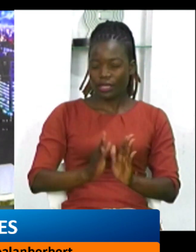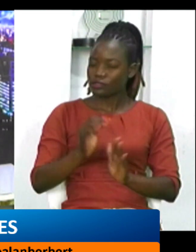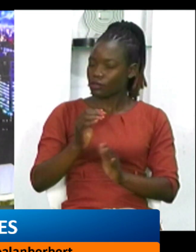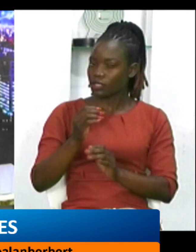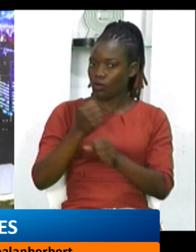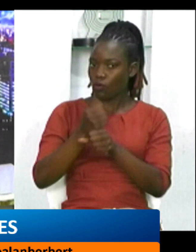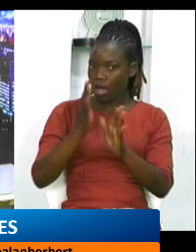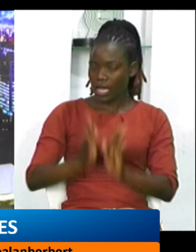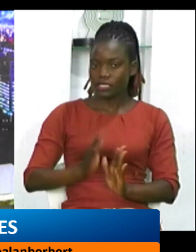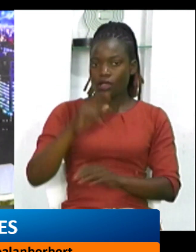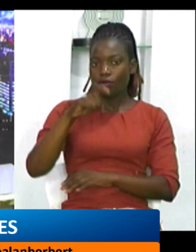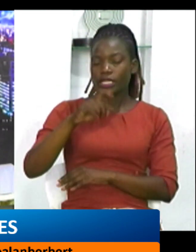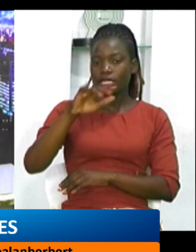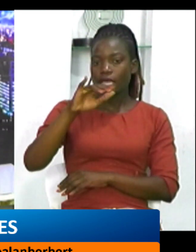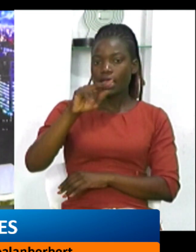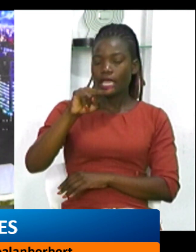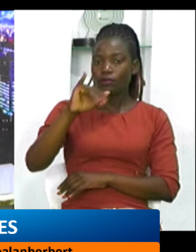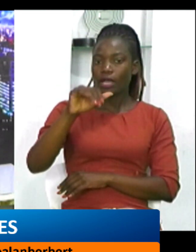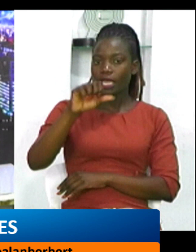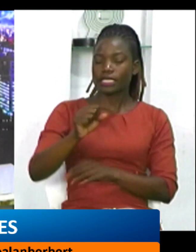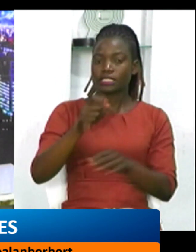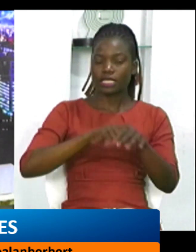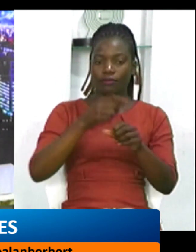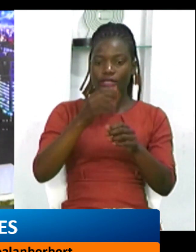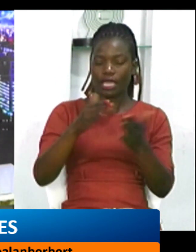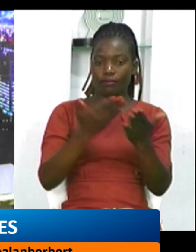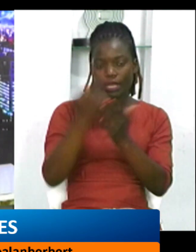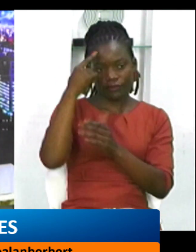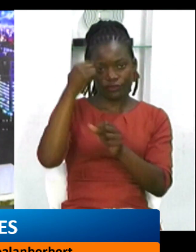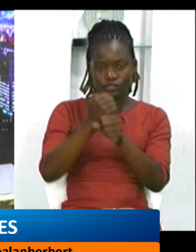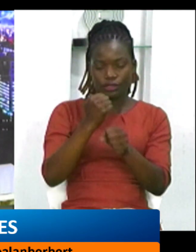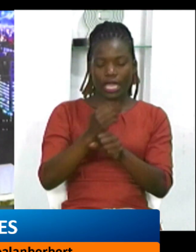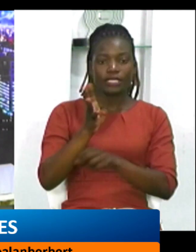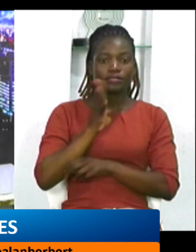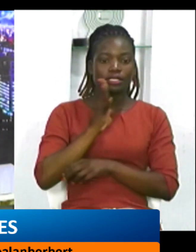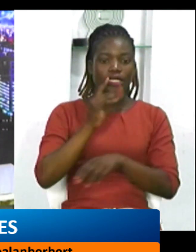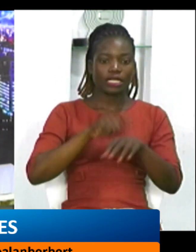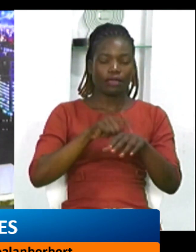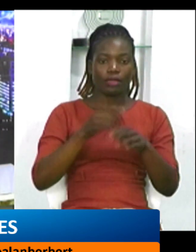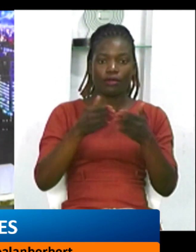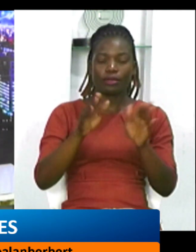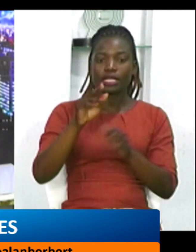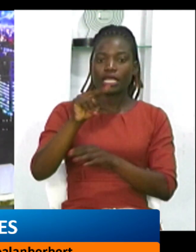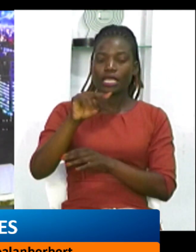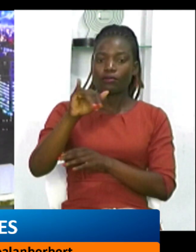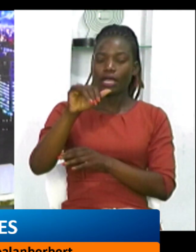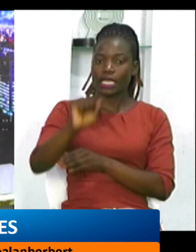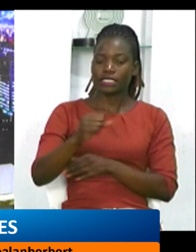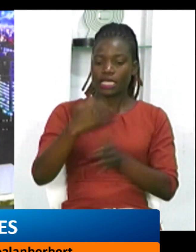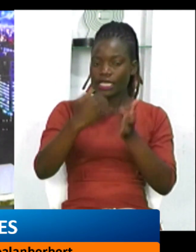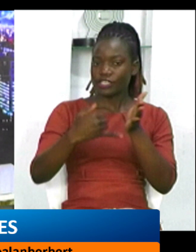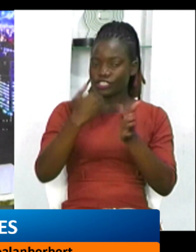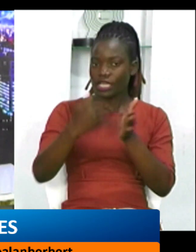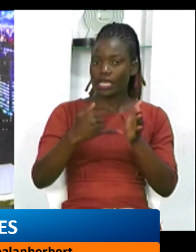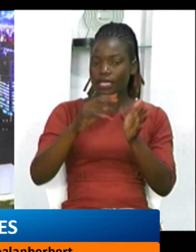Service Clearance Certificate when they apply for jobs. Now, speaking during the unveiling of the NYS Re-Engineering Program